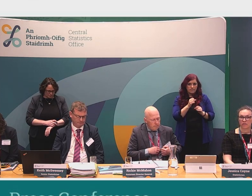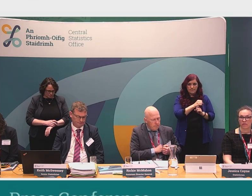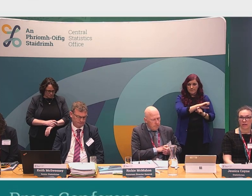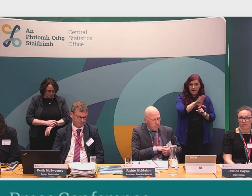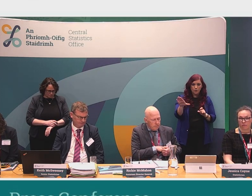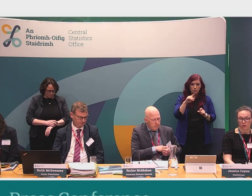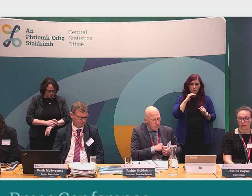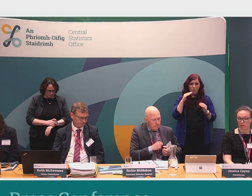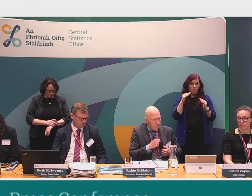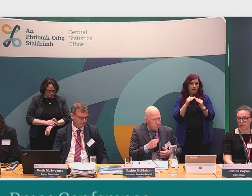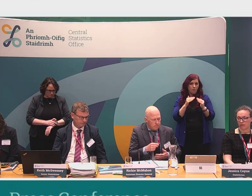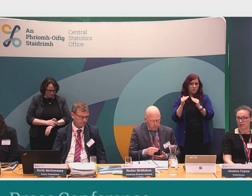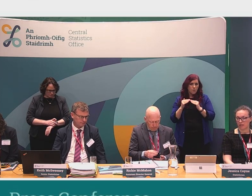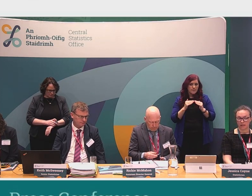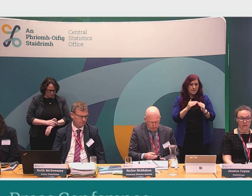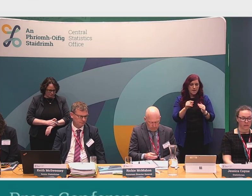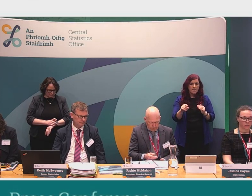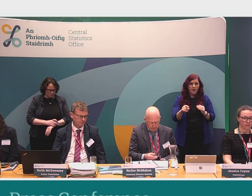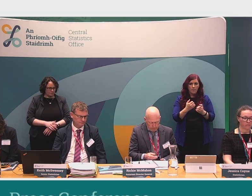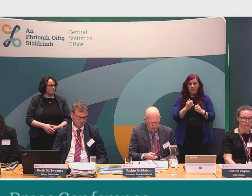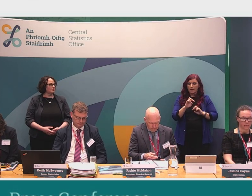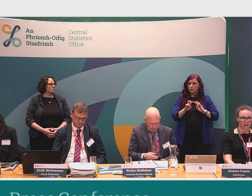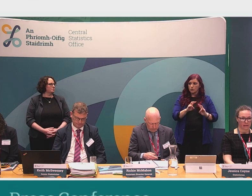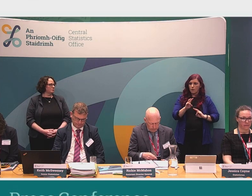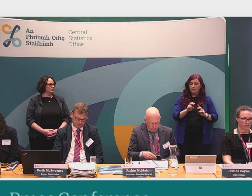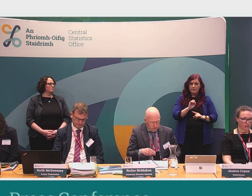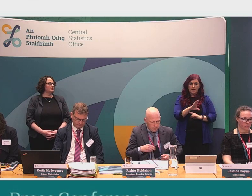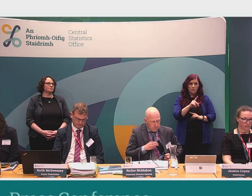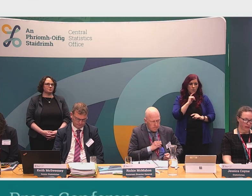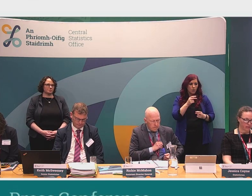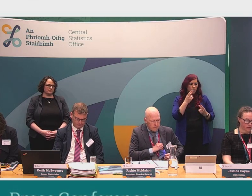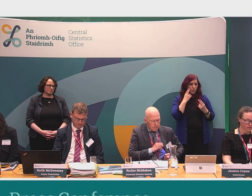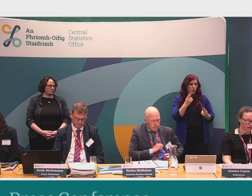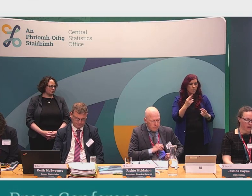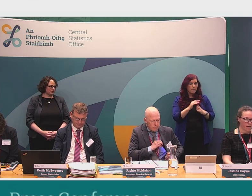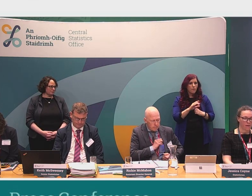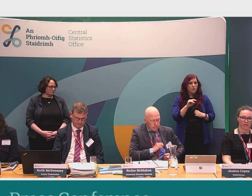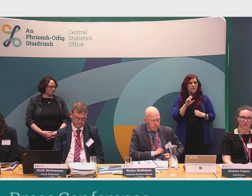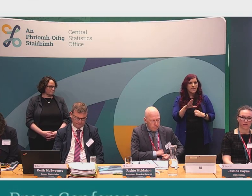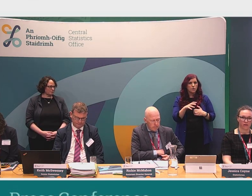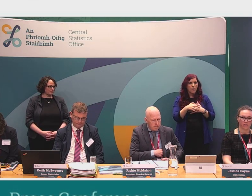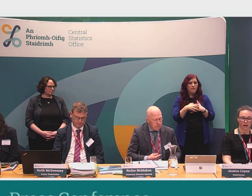each survey requires their own survey design. So specifically for the sexual violence survey, our